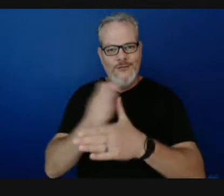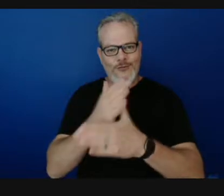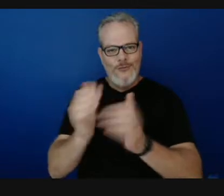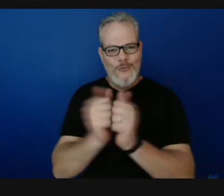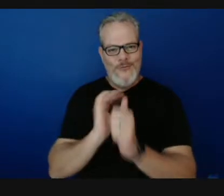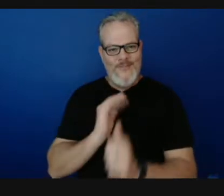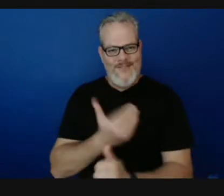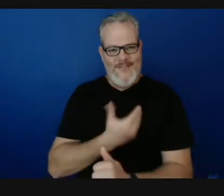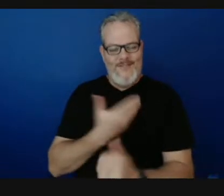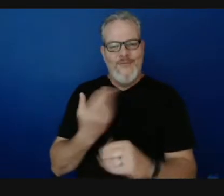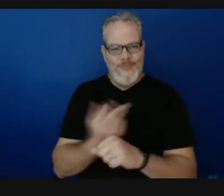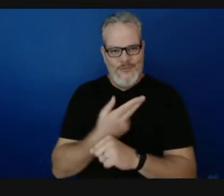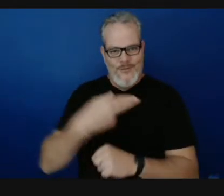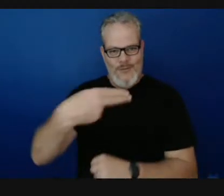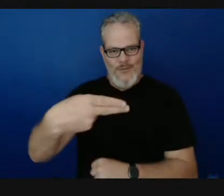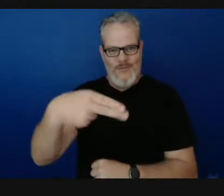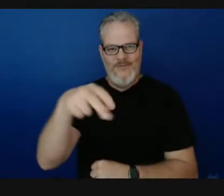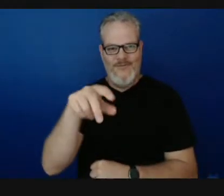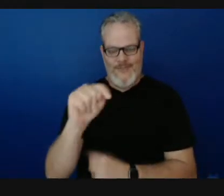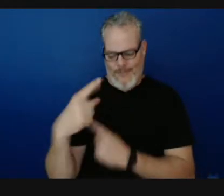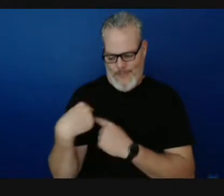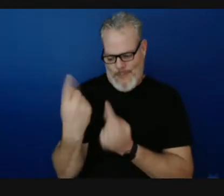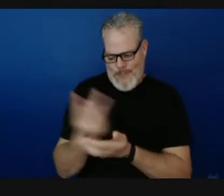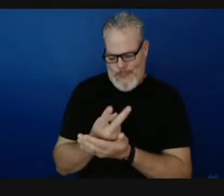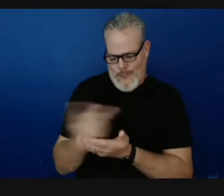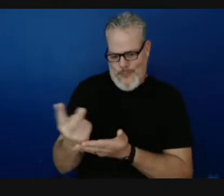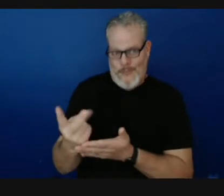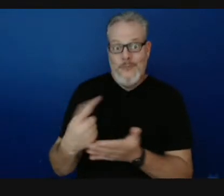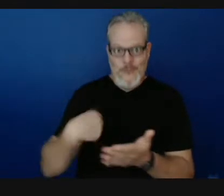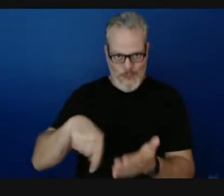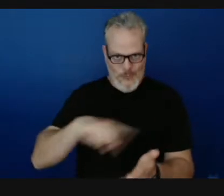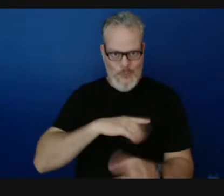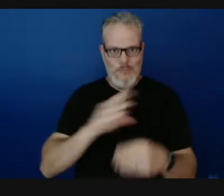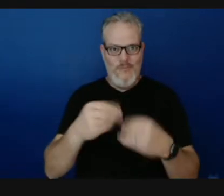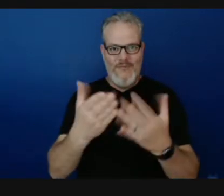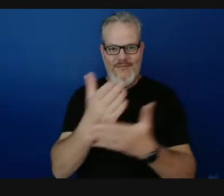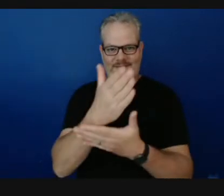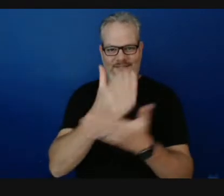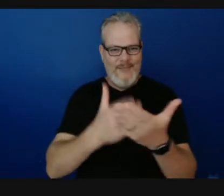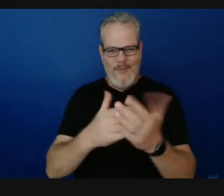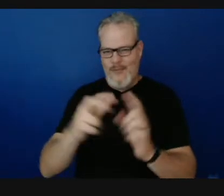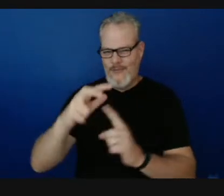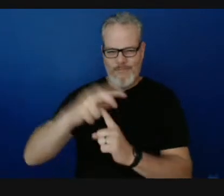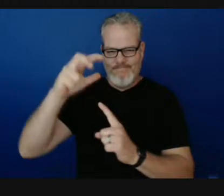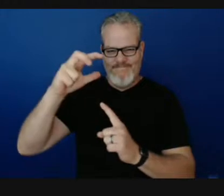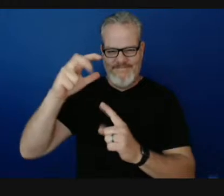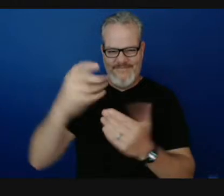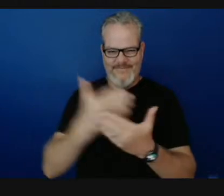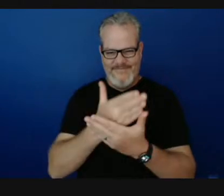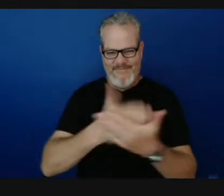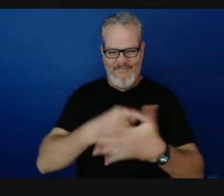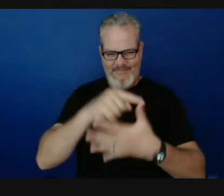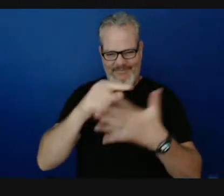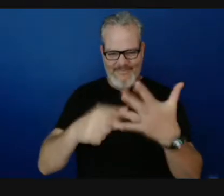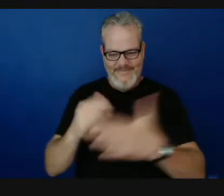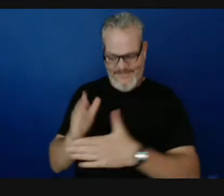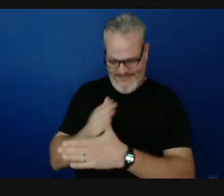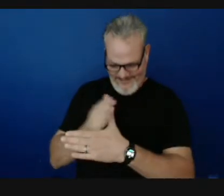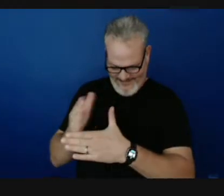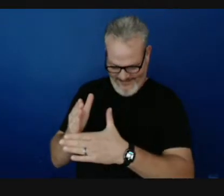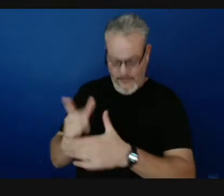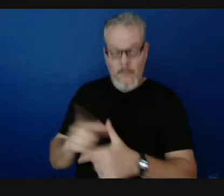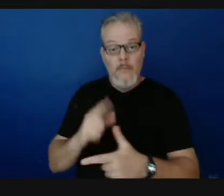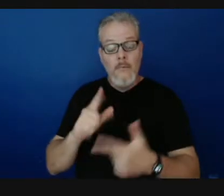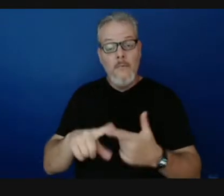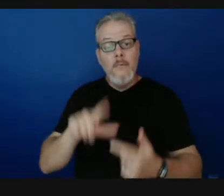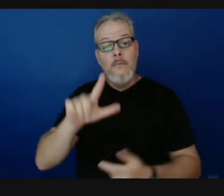past 2.5 weeks. So we're going to provide a little highlight reel of some of the stuff that was shared with us there. And then Lou